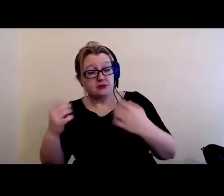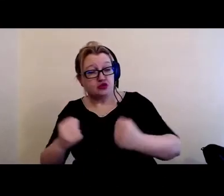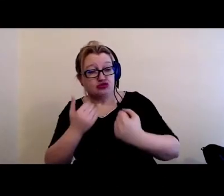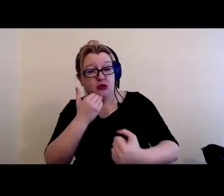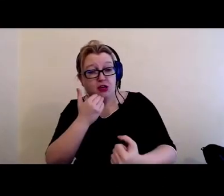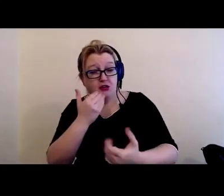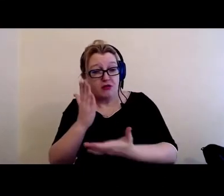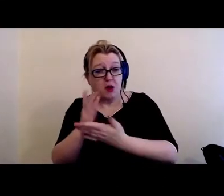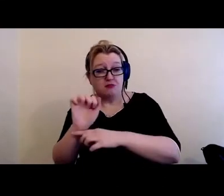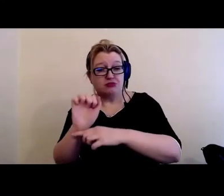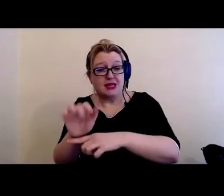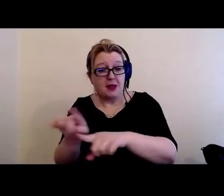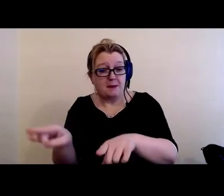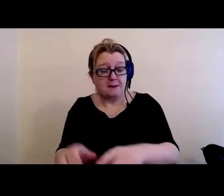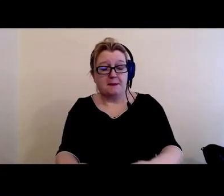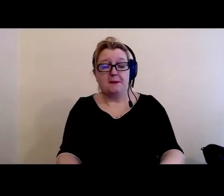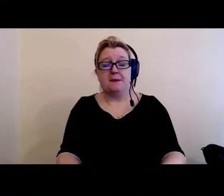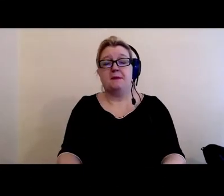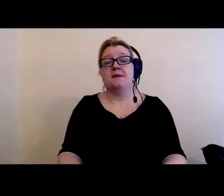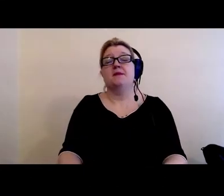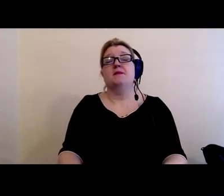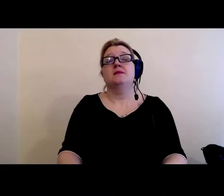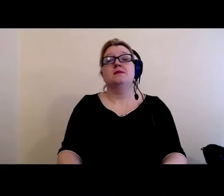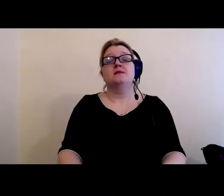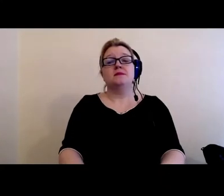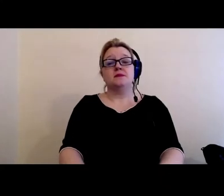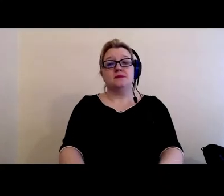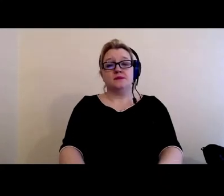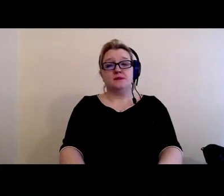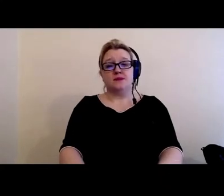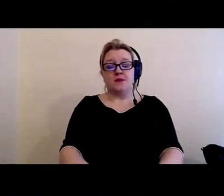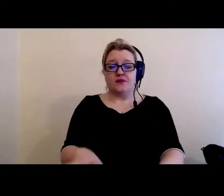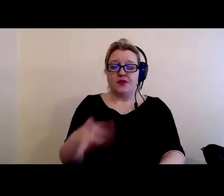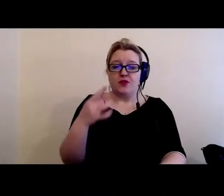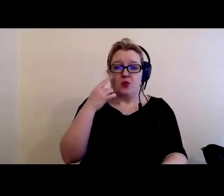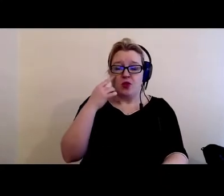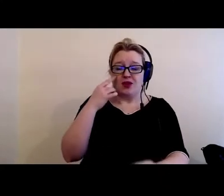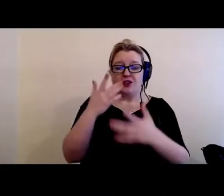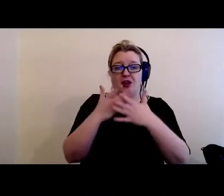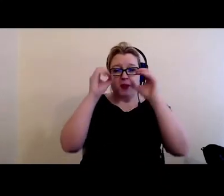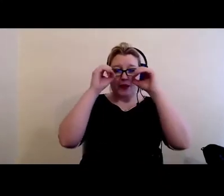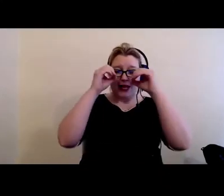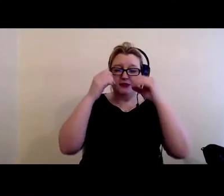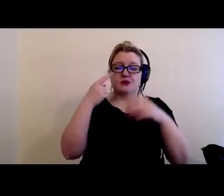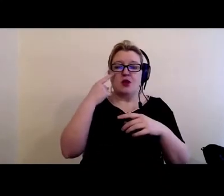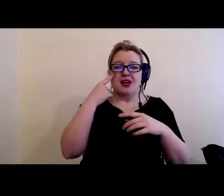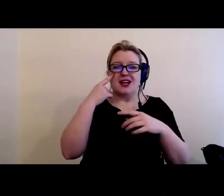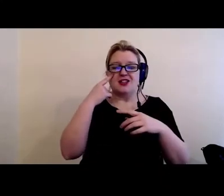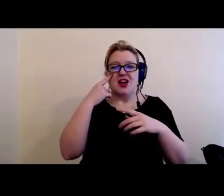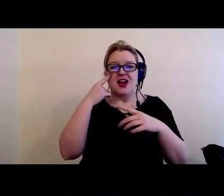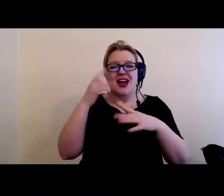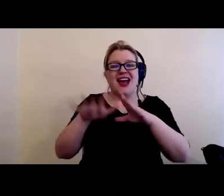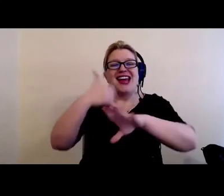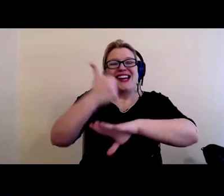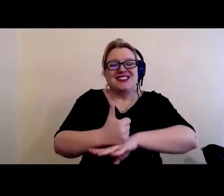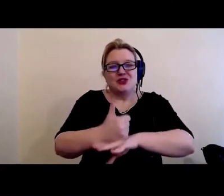that raised awareness kind of takes reform down a specific lens around institutions and older people, whereas actually social